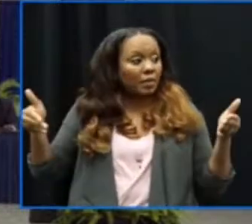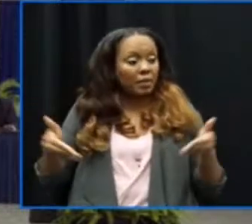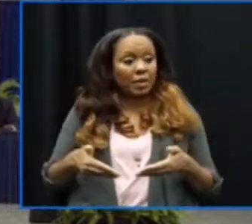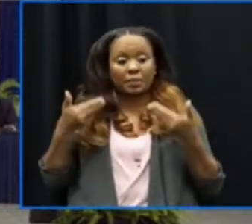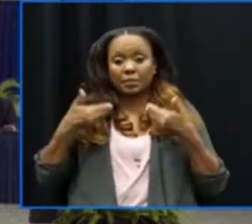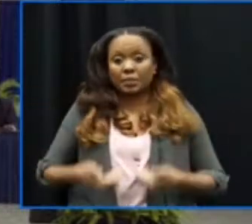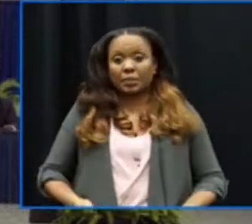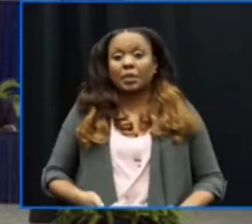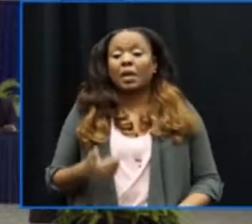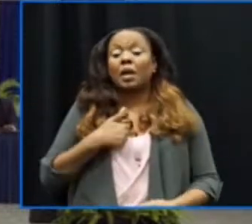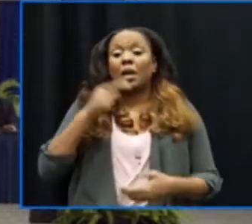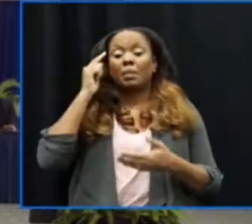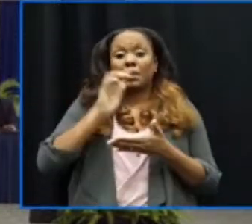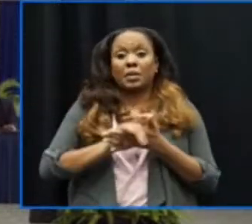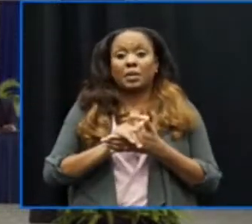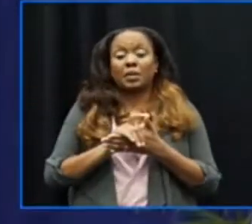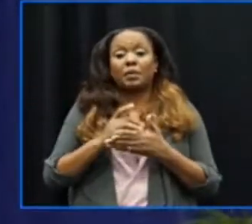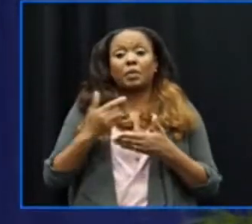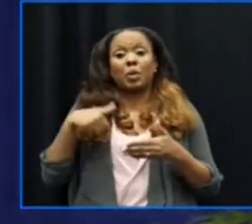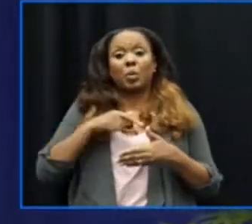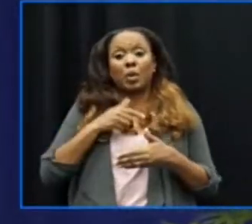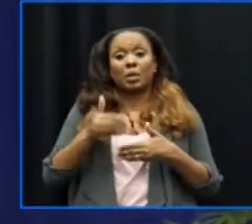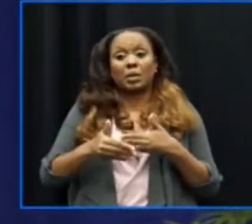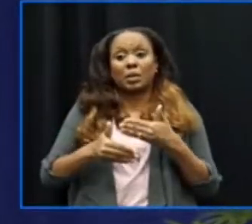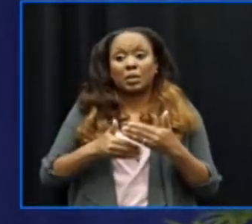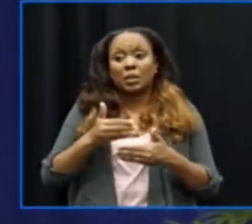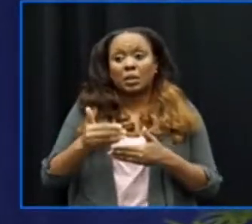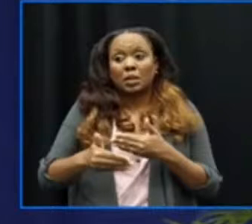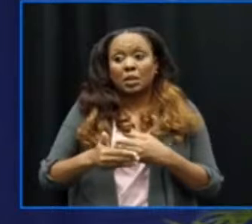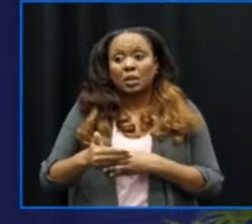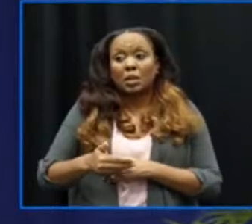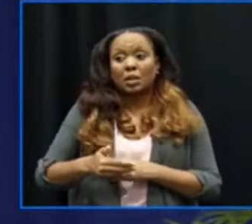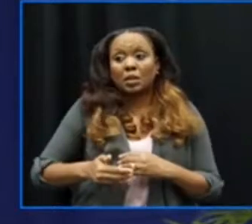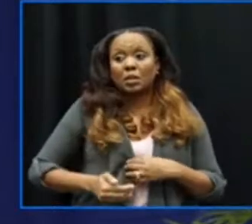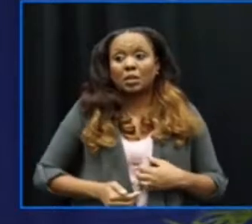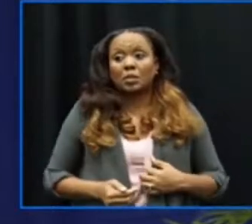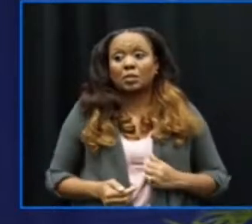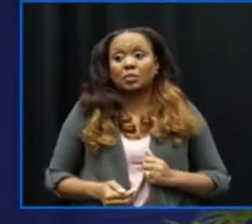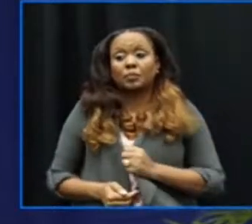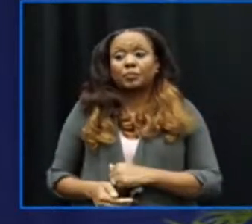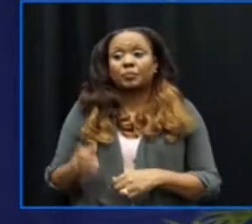that as we move forward, we need proper consultation on